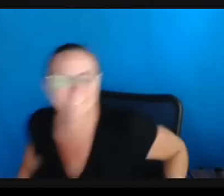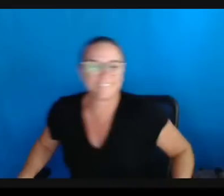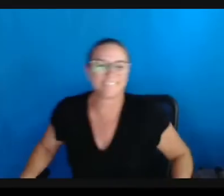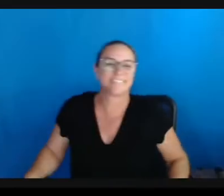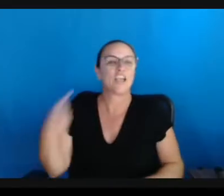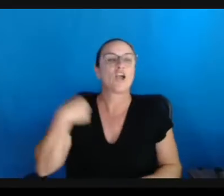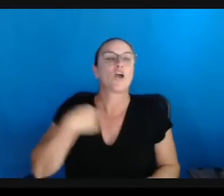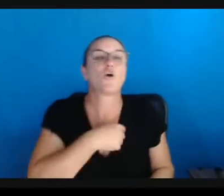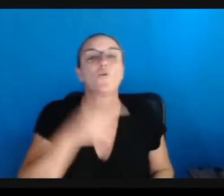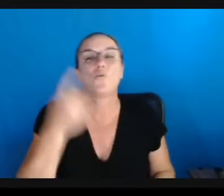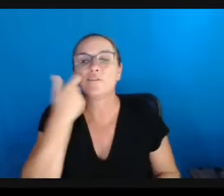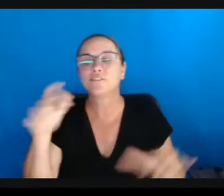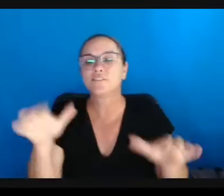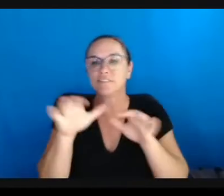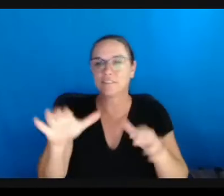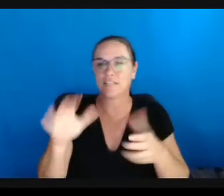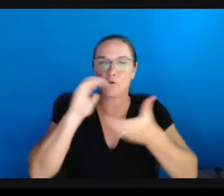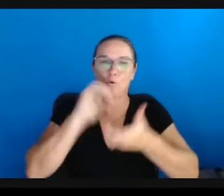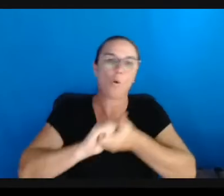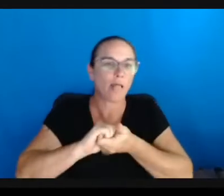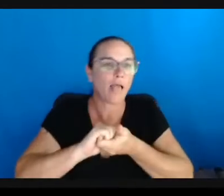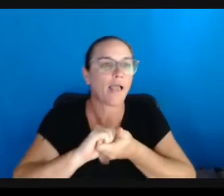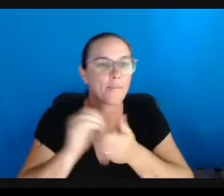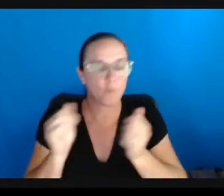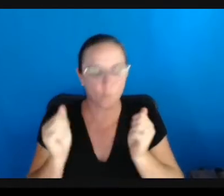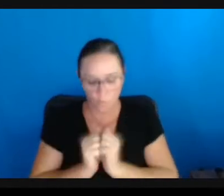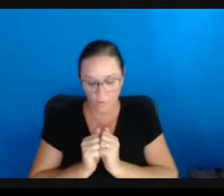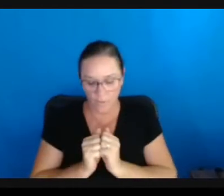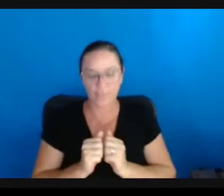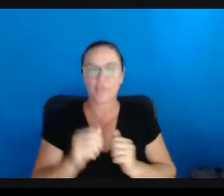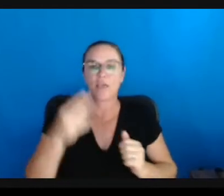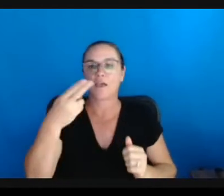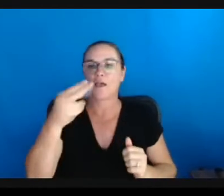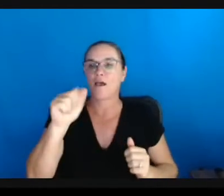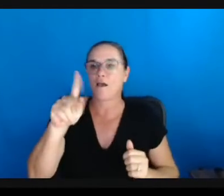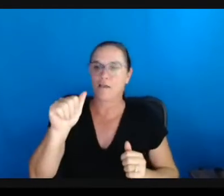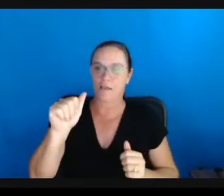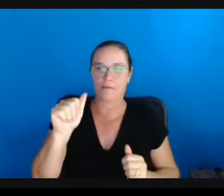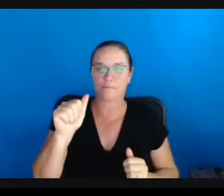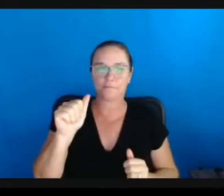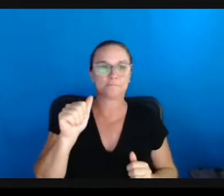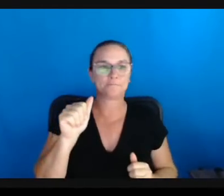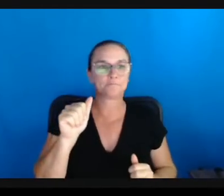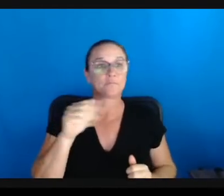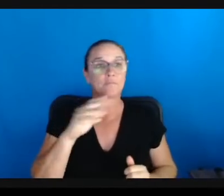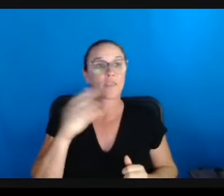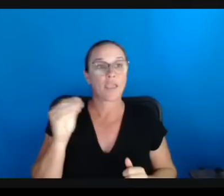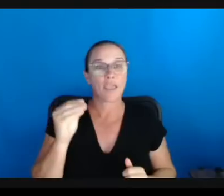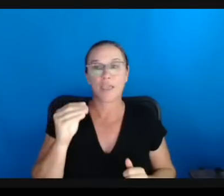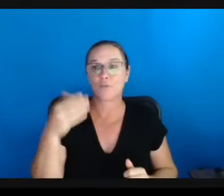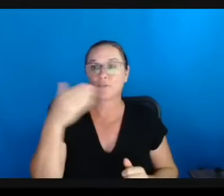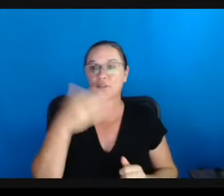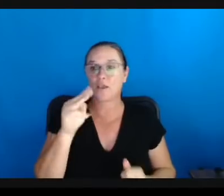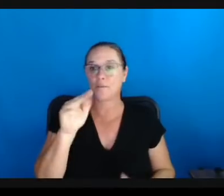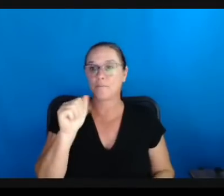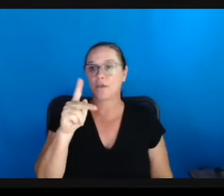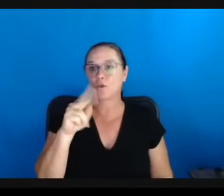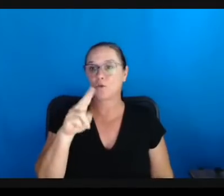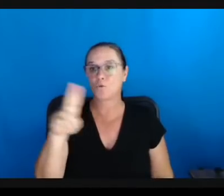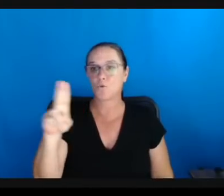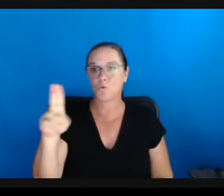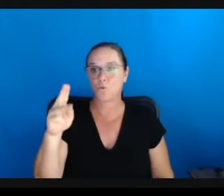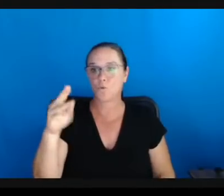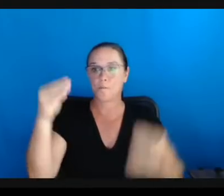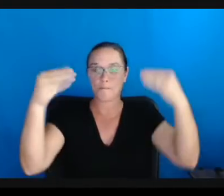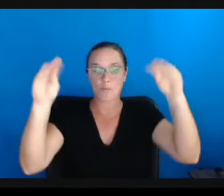a collab with Haka, and it was at the Maku'u Market this last weekend. We have another